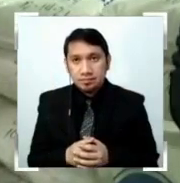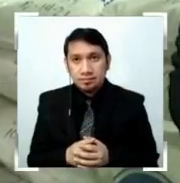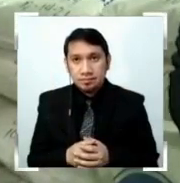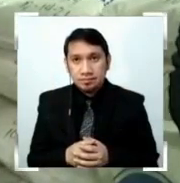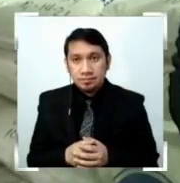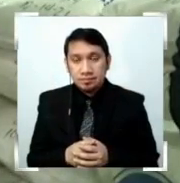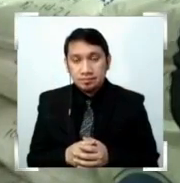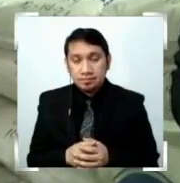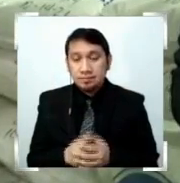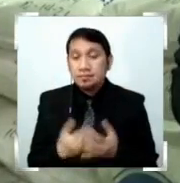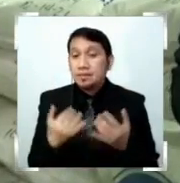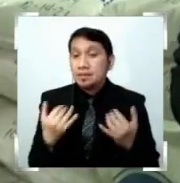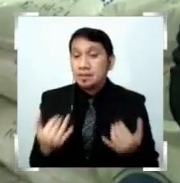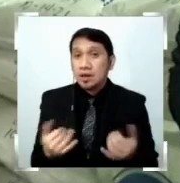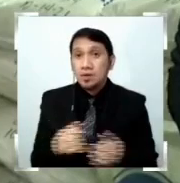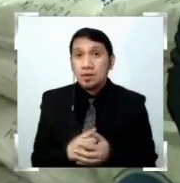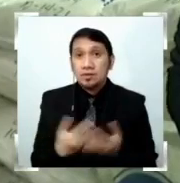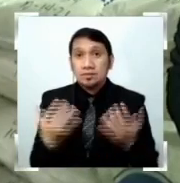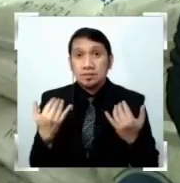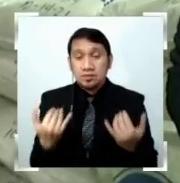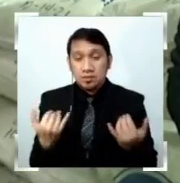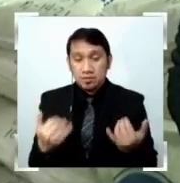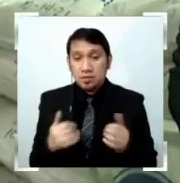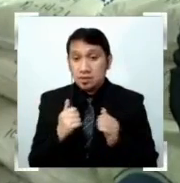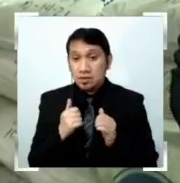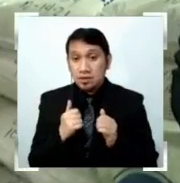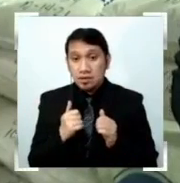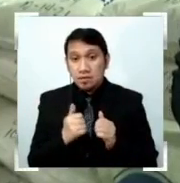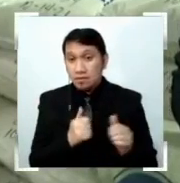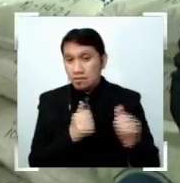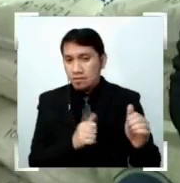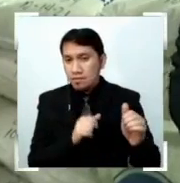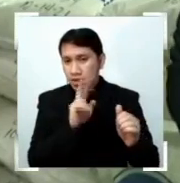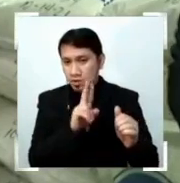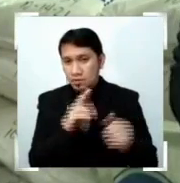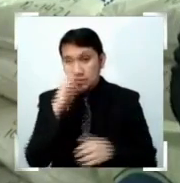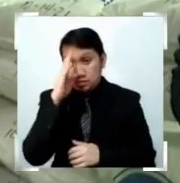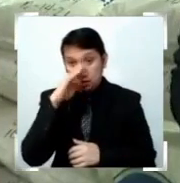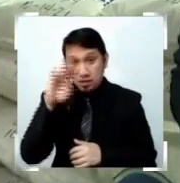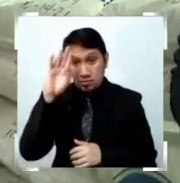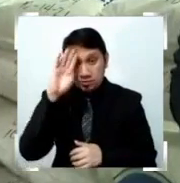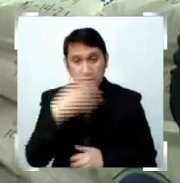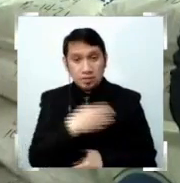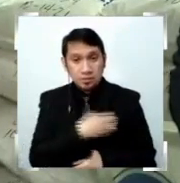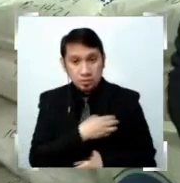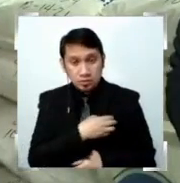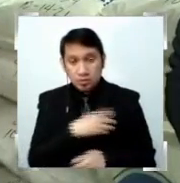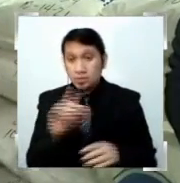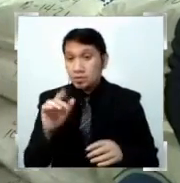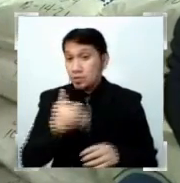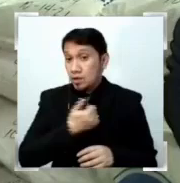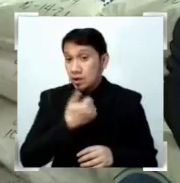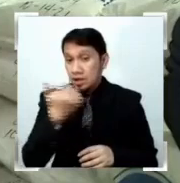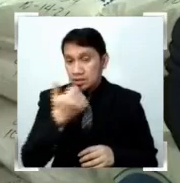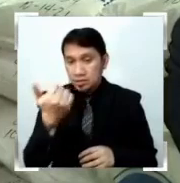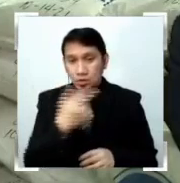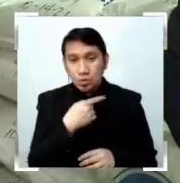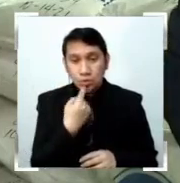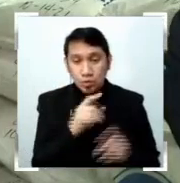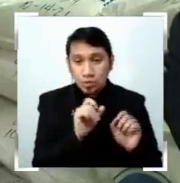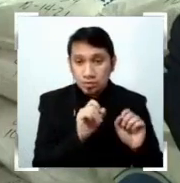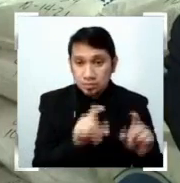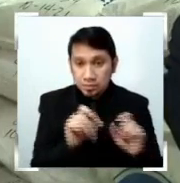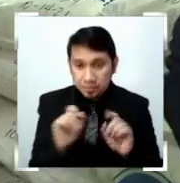Pia Igan, nagsasagawa pa ng follow-up operation ang Cavite CIDG sa iba pang sangkot sa pagbebenta ng